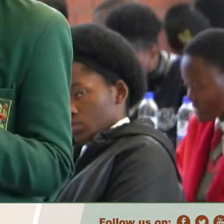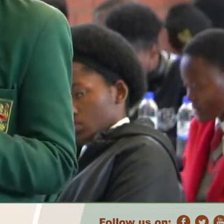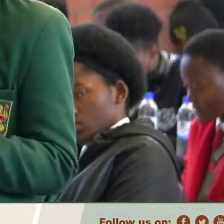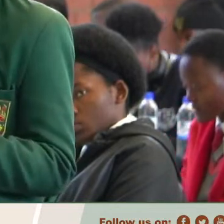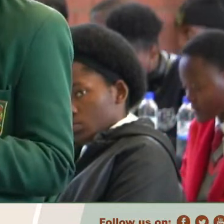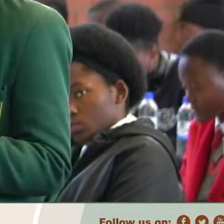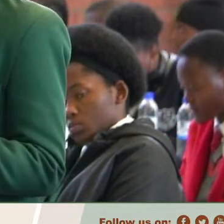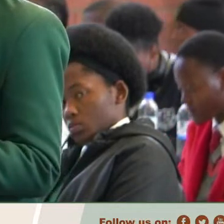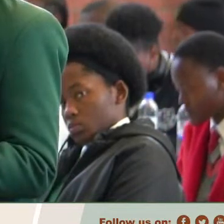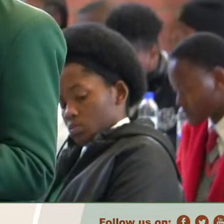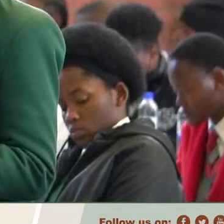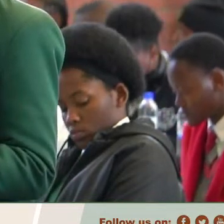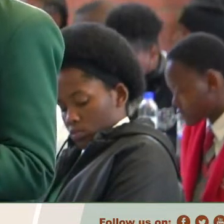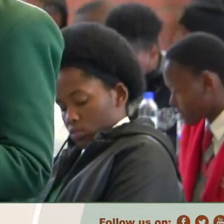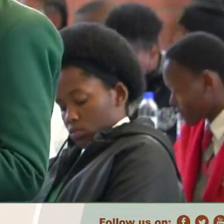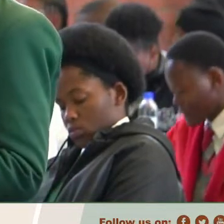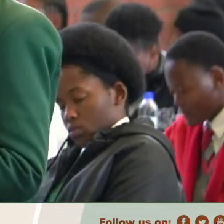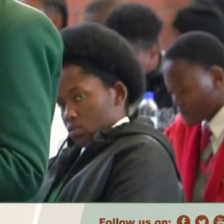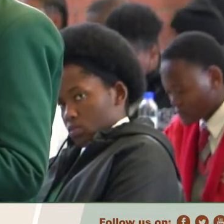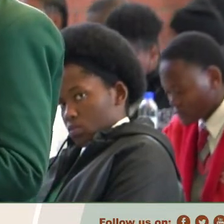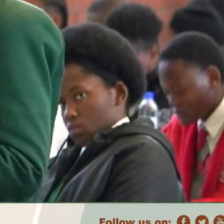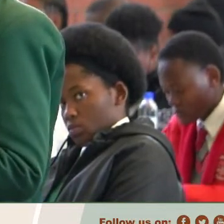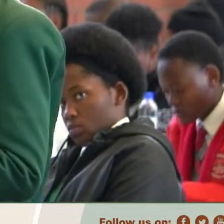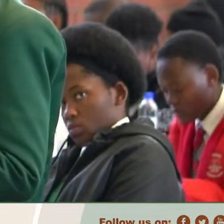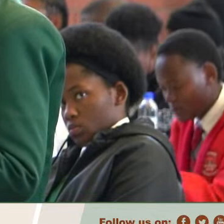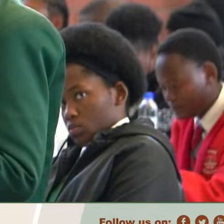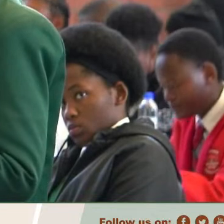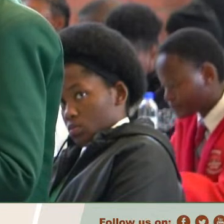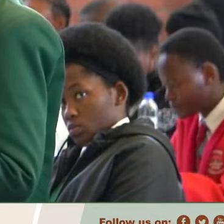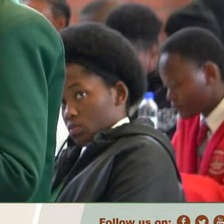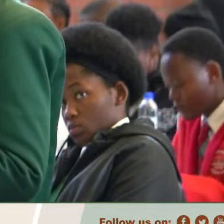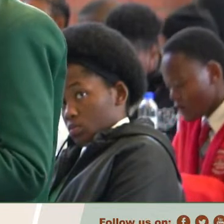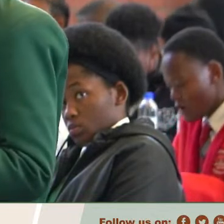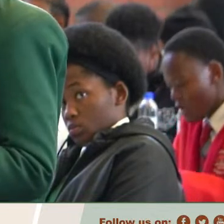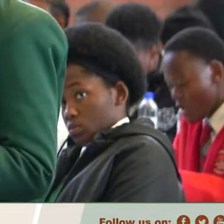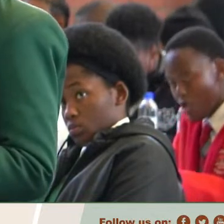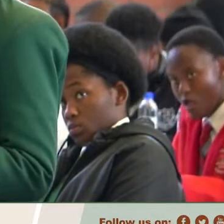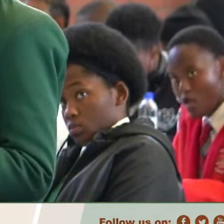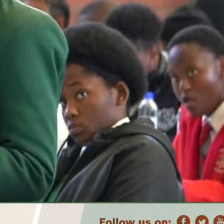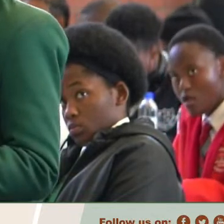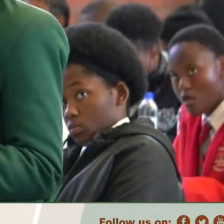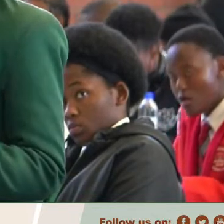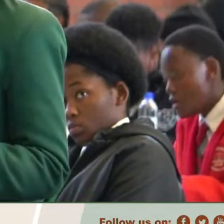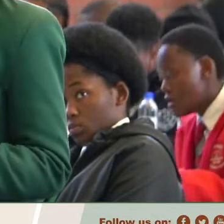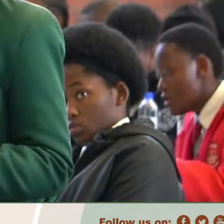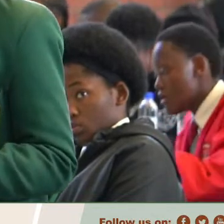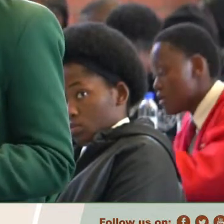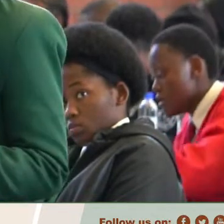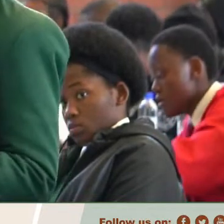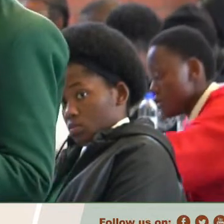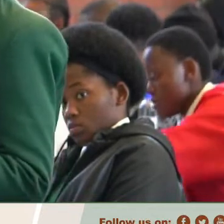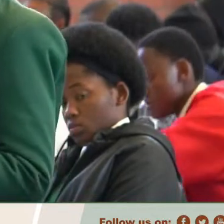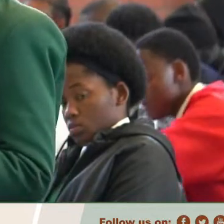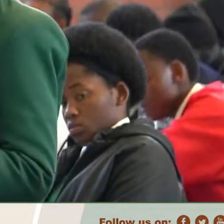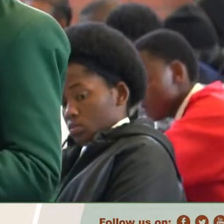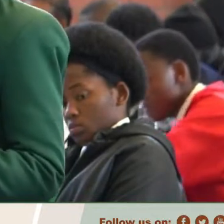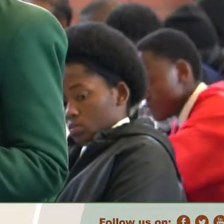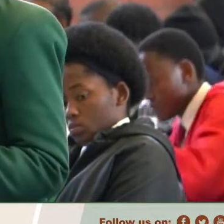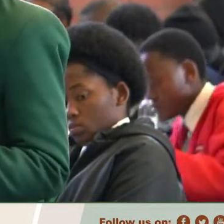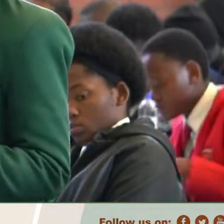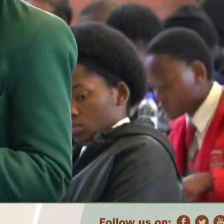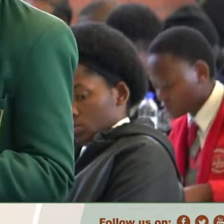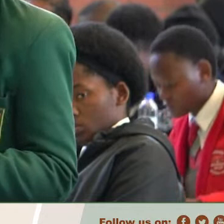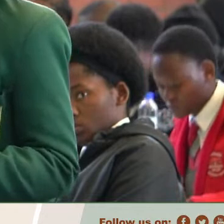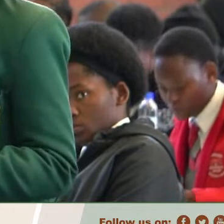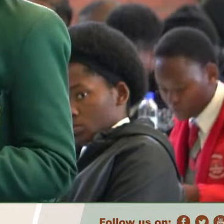continuously vandalizing school property, do you believe that you will be giving funds to a school that does not have respect, nor morals, nor